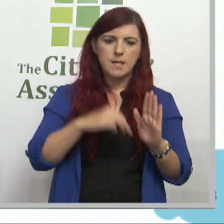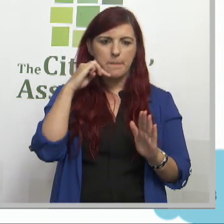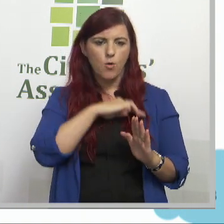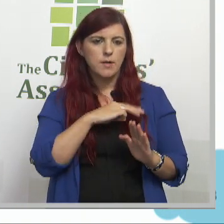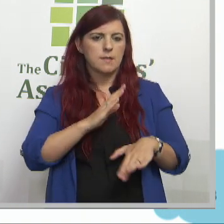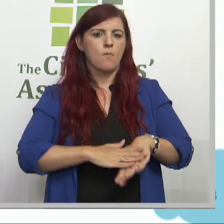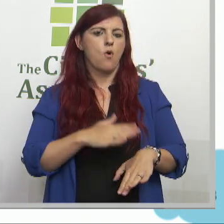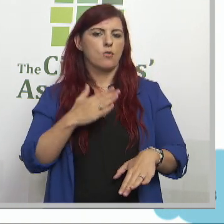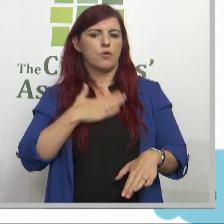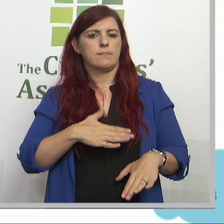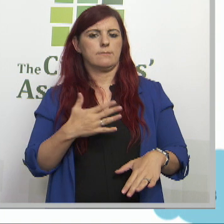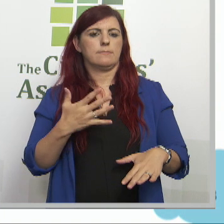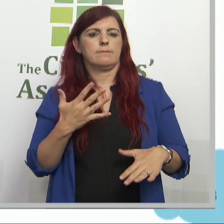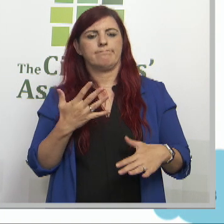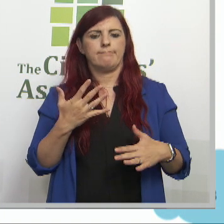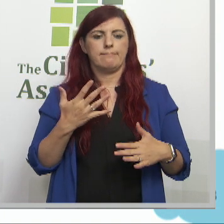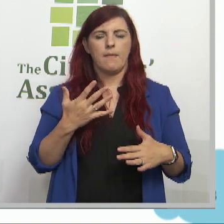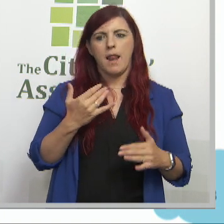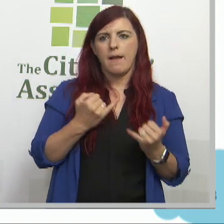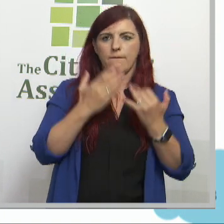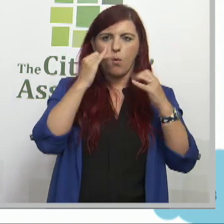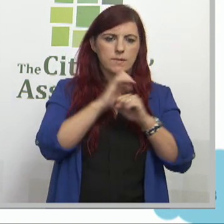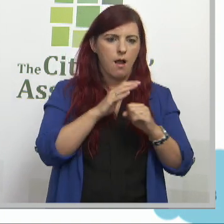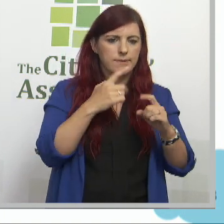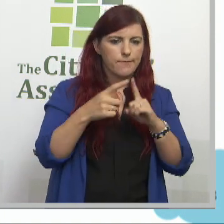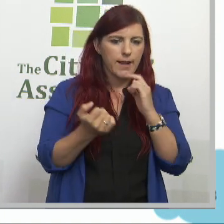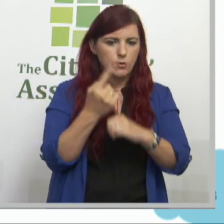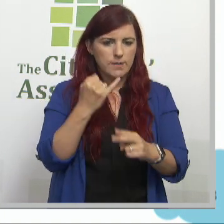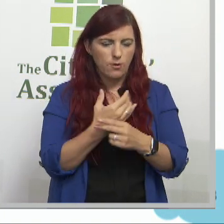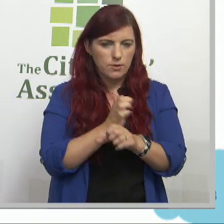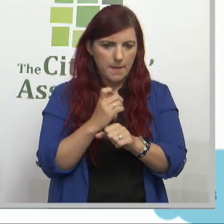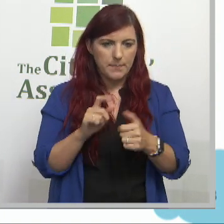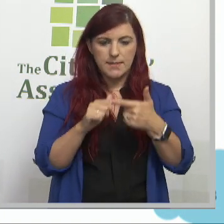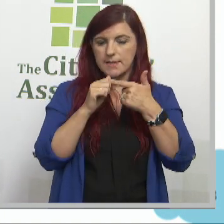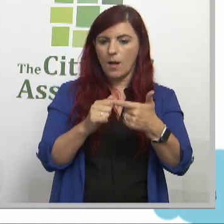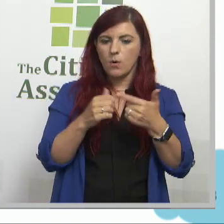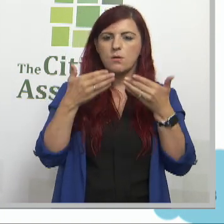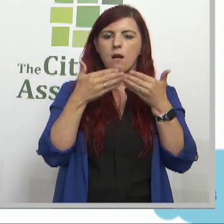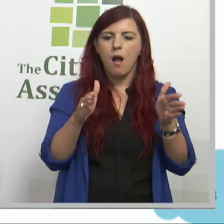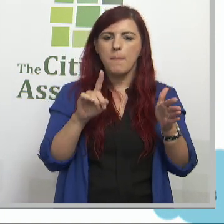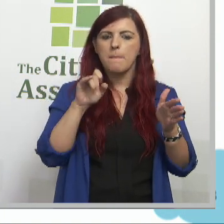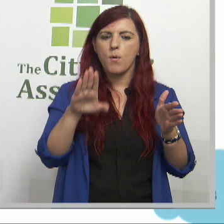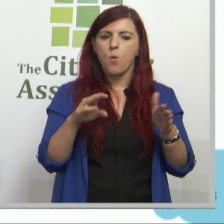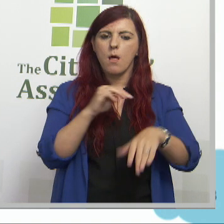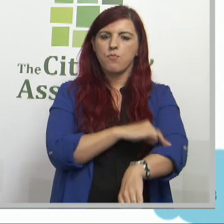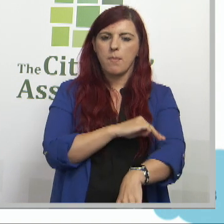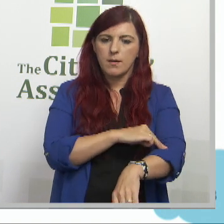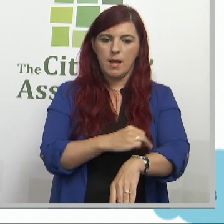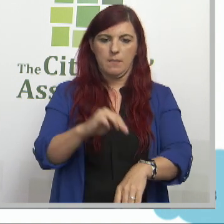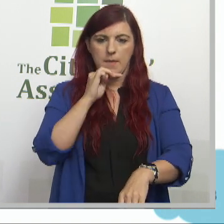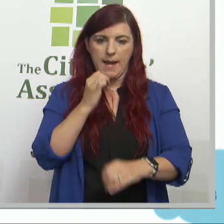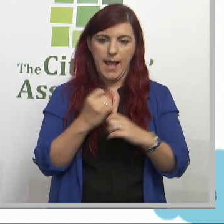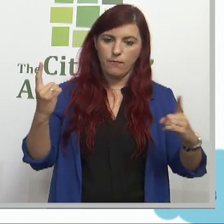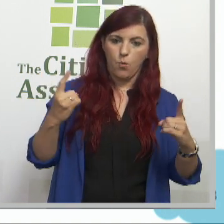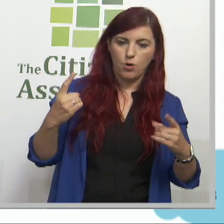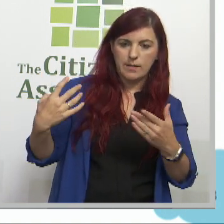today's issues. So think housing versus biodiversity. The second problem is a common pool problem. So everyone's pulling from the